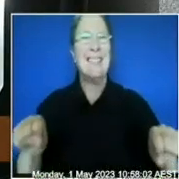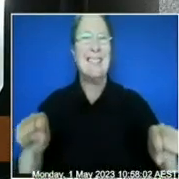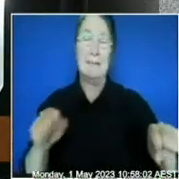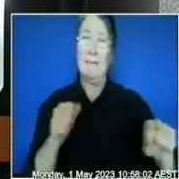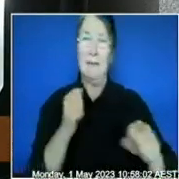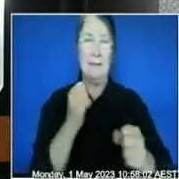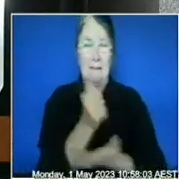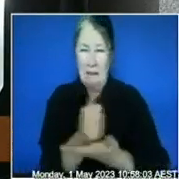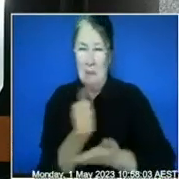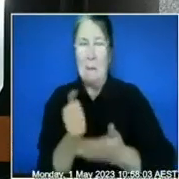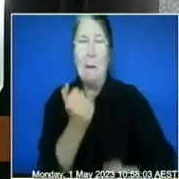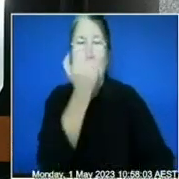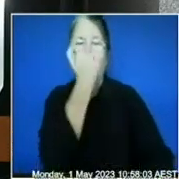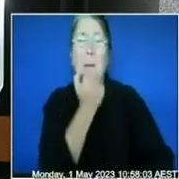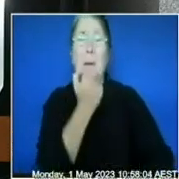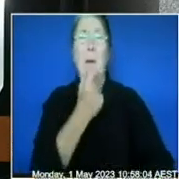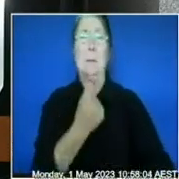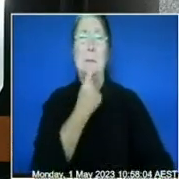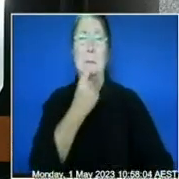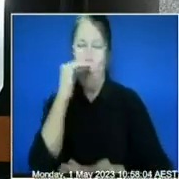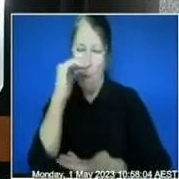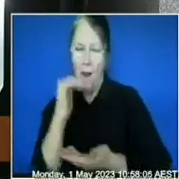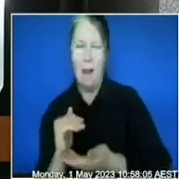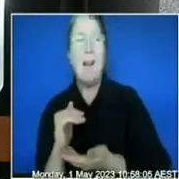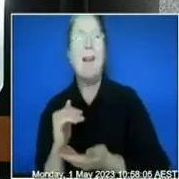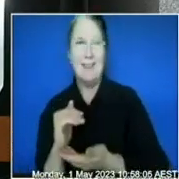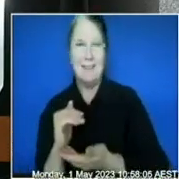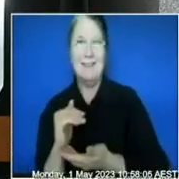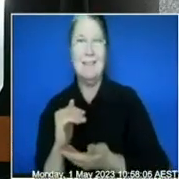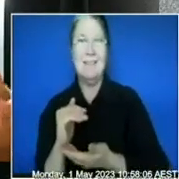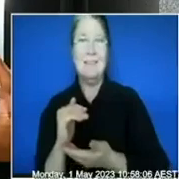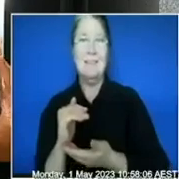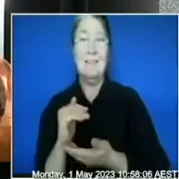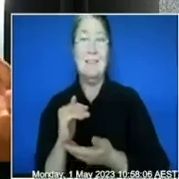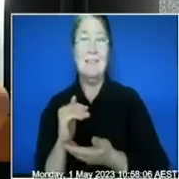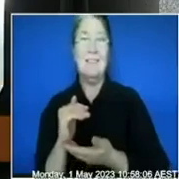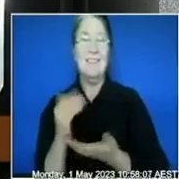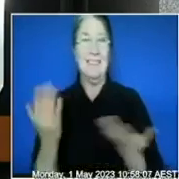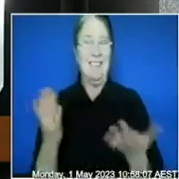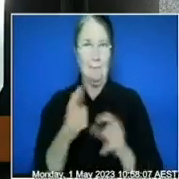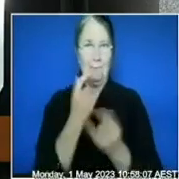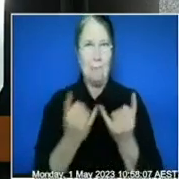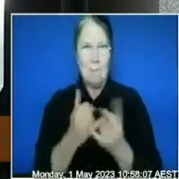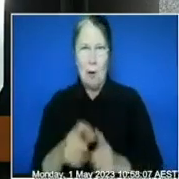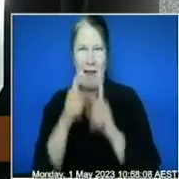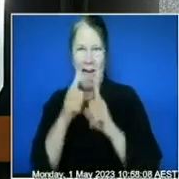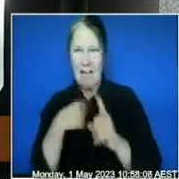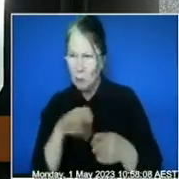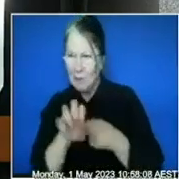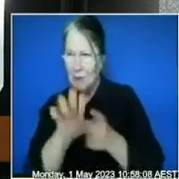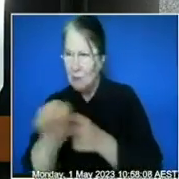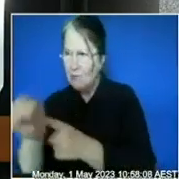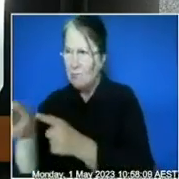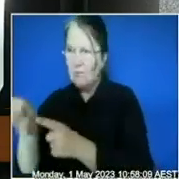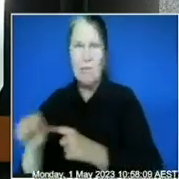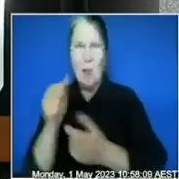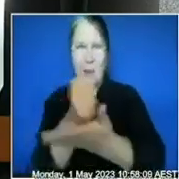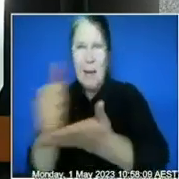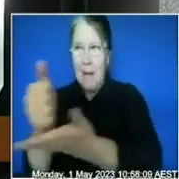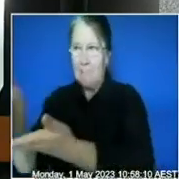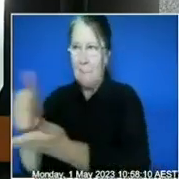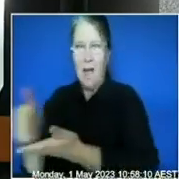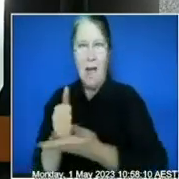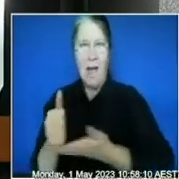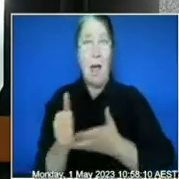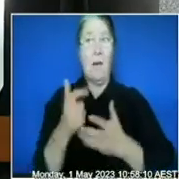know, potentially around 5 people in the year. So that's what we've tried to do, is really concentrate the health services in the